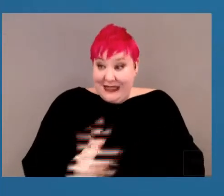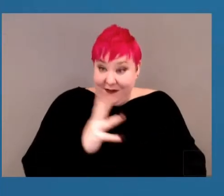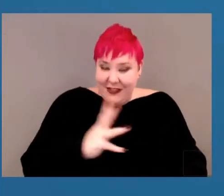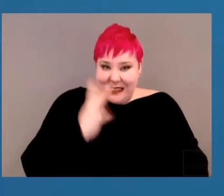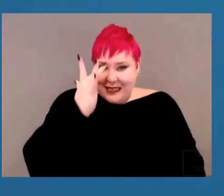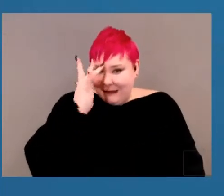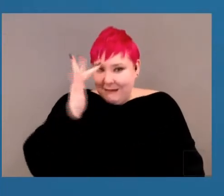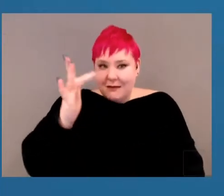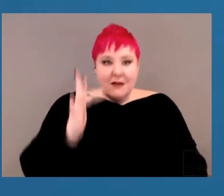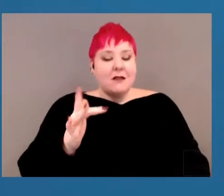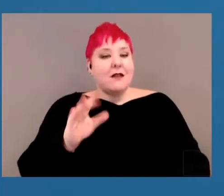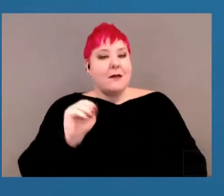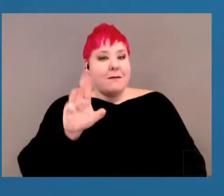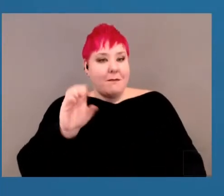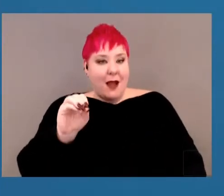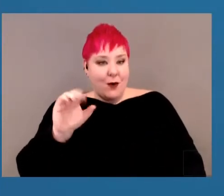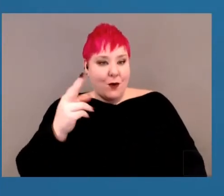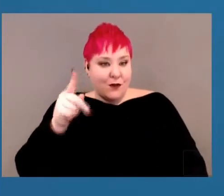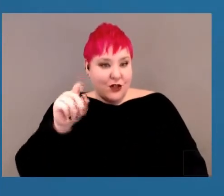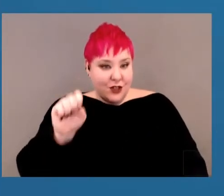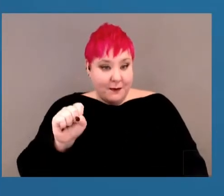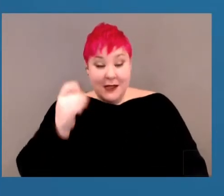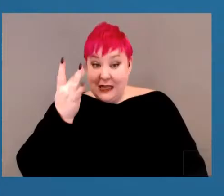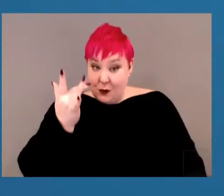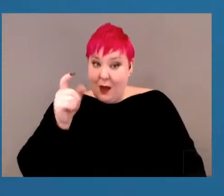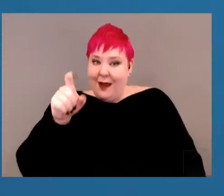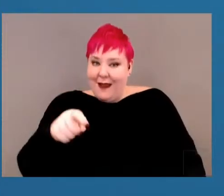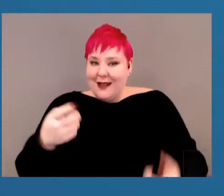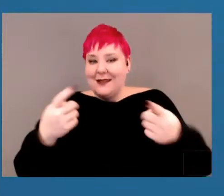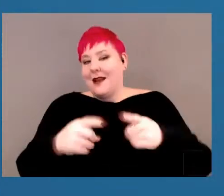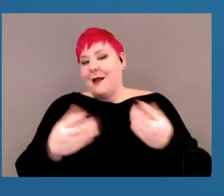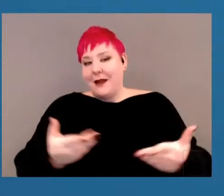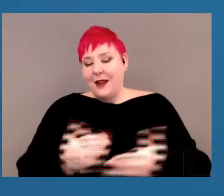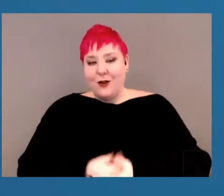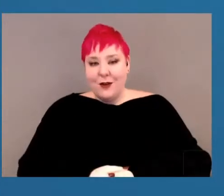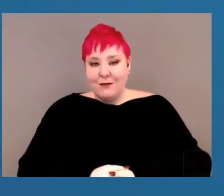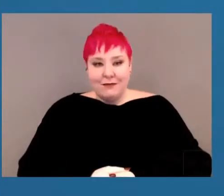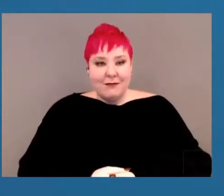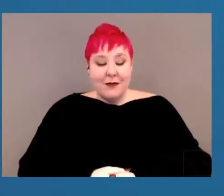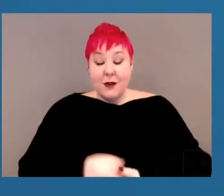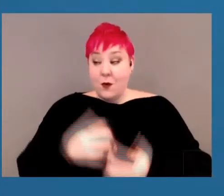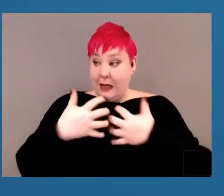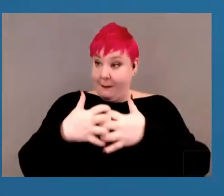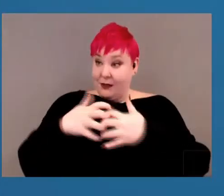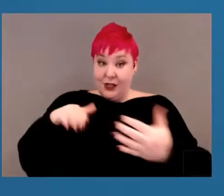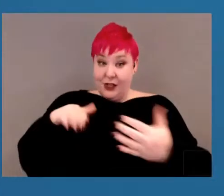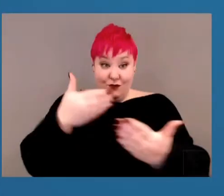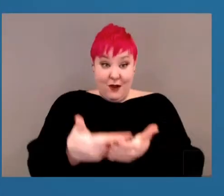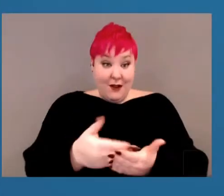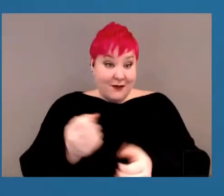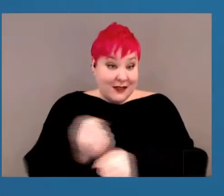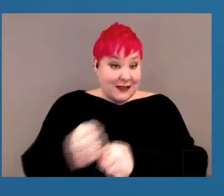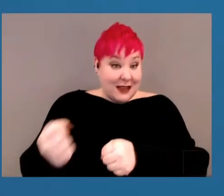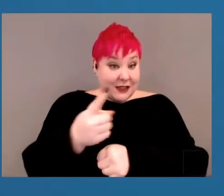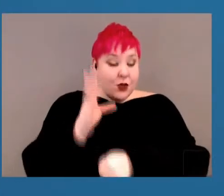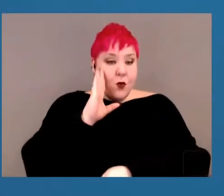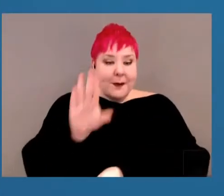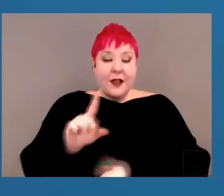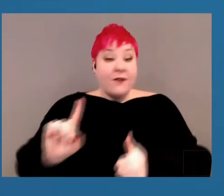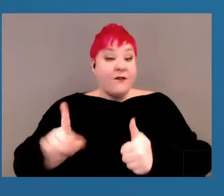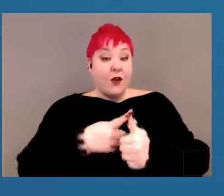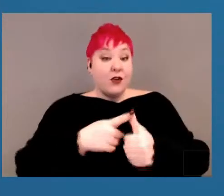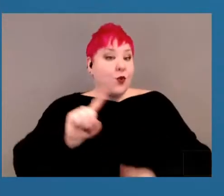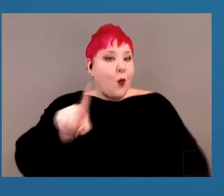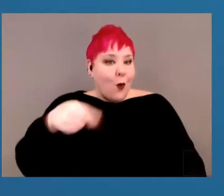why it has to happen here. Almost no one has this. When the machine arrives next year, it'll be the first and only publicly